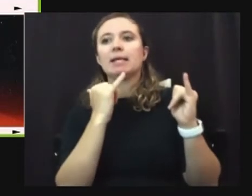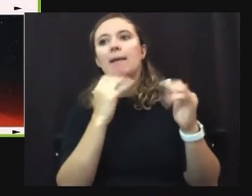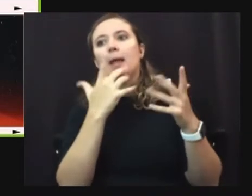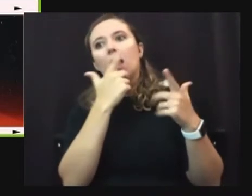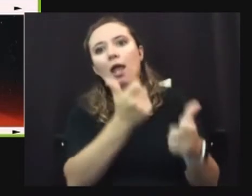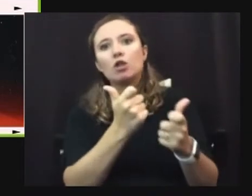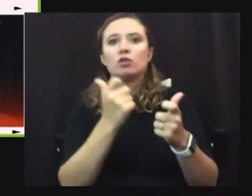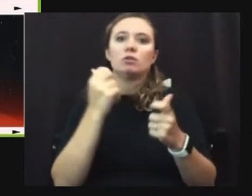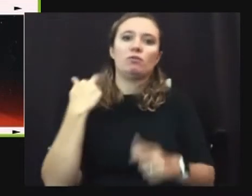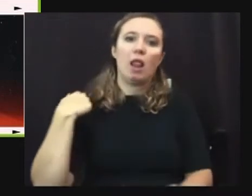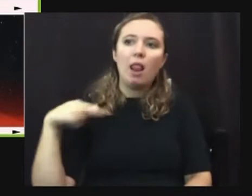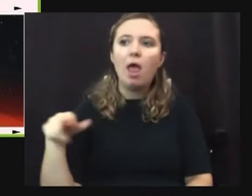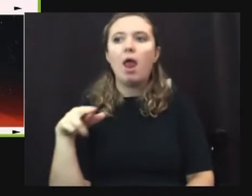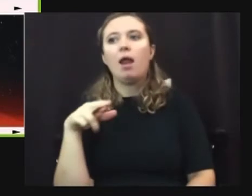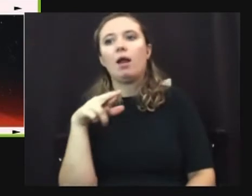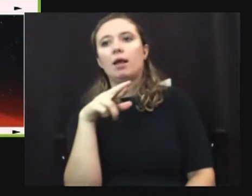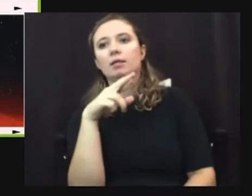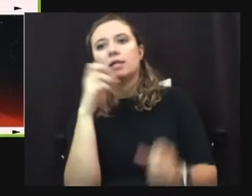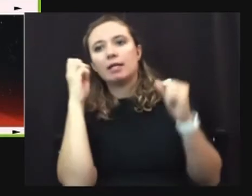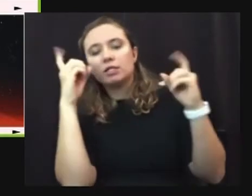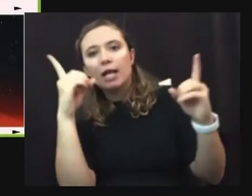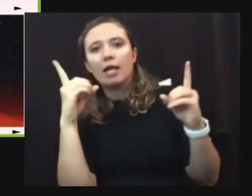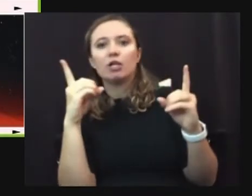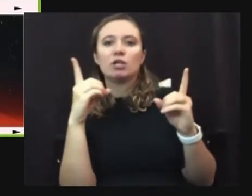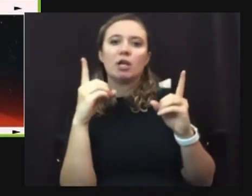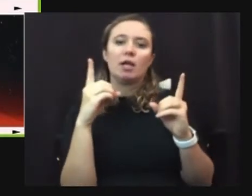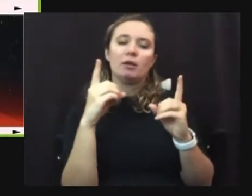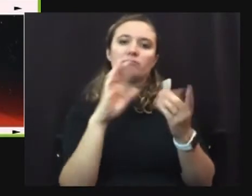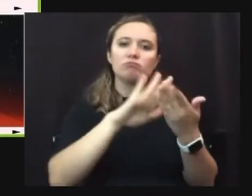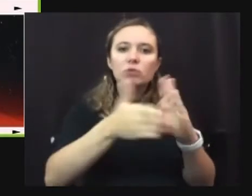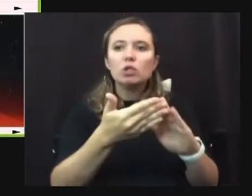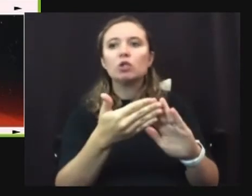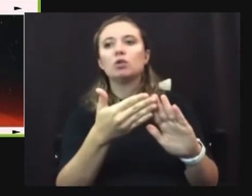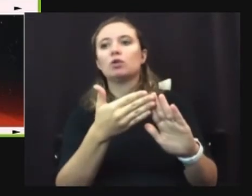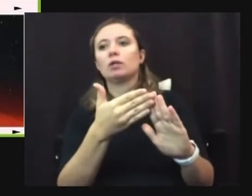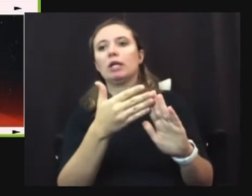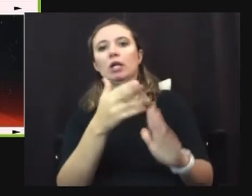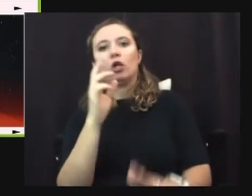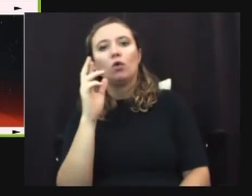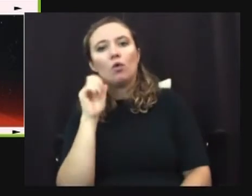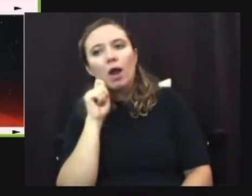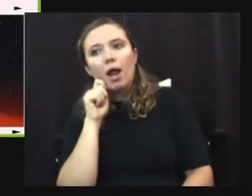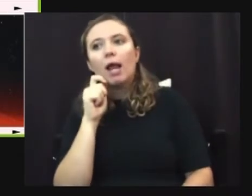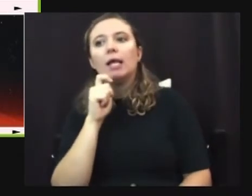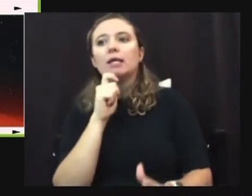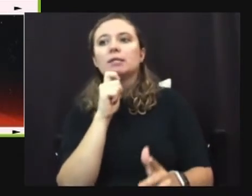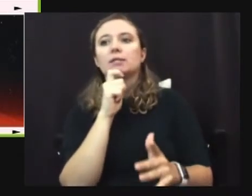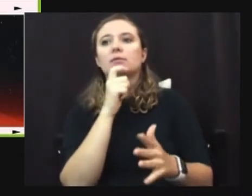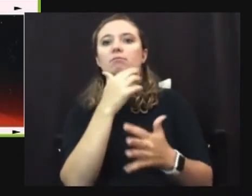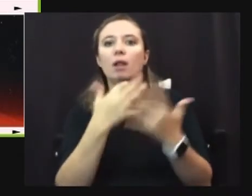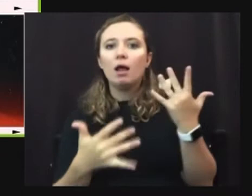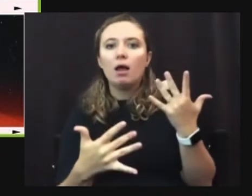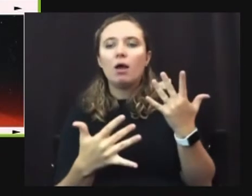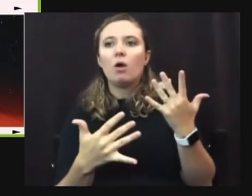educational background, vote the same way, are of the same race, and are of similar ability